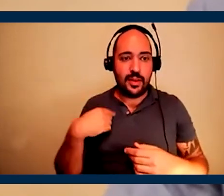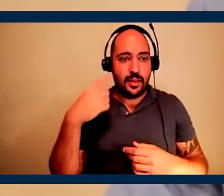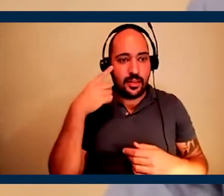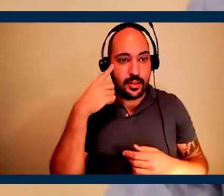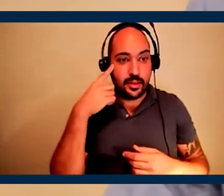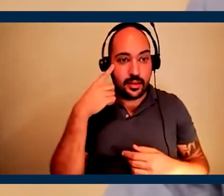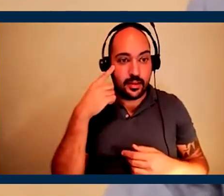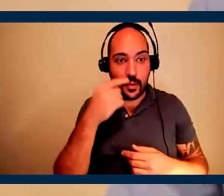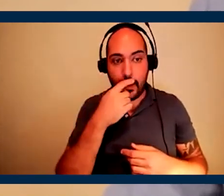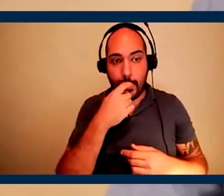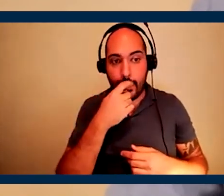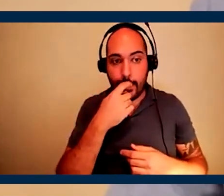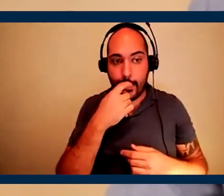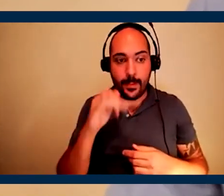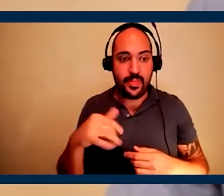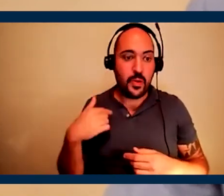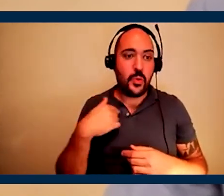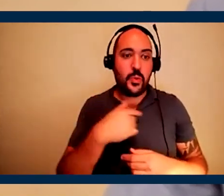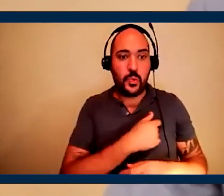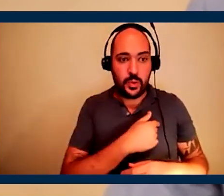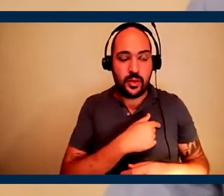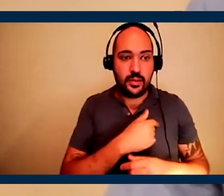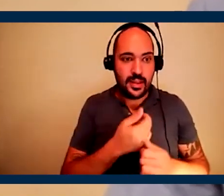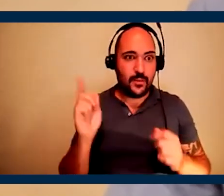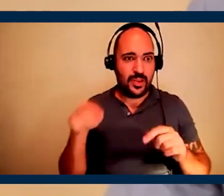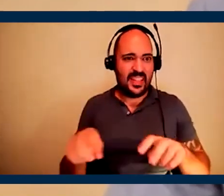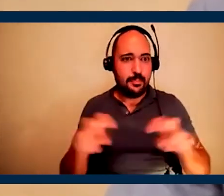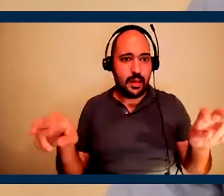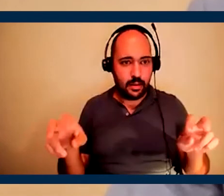that, you know, we certainly, certainly everyone on this panel